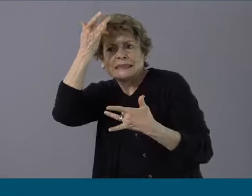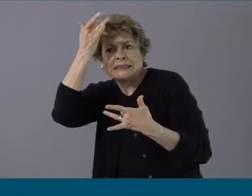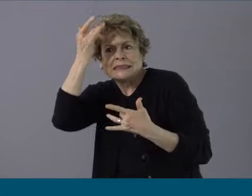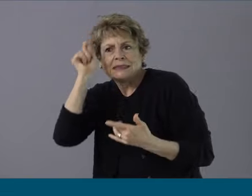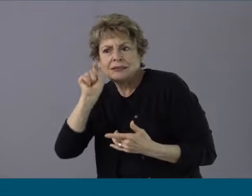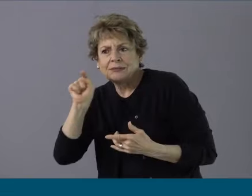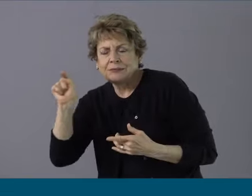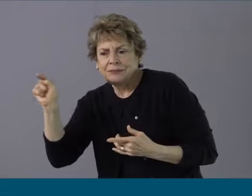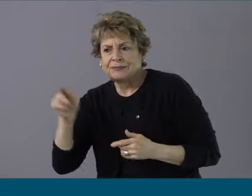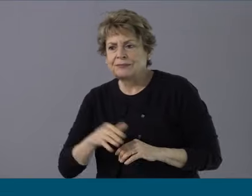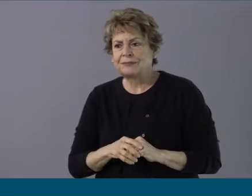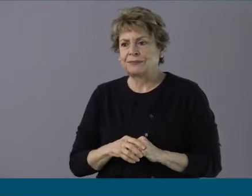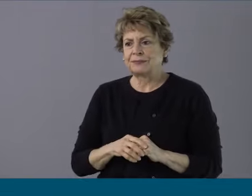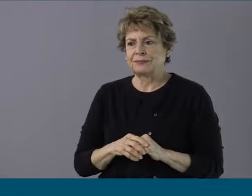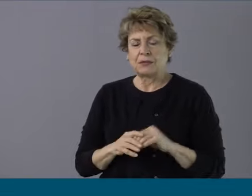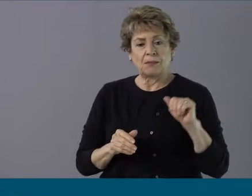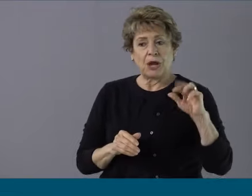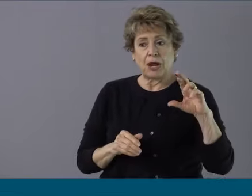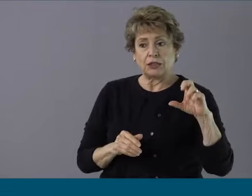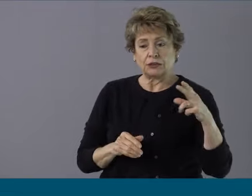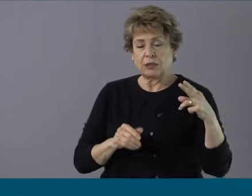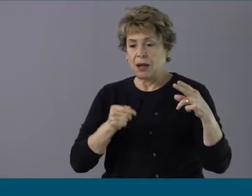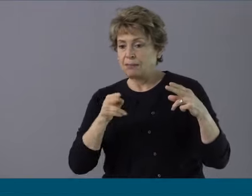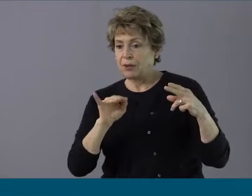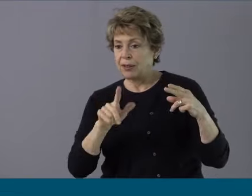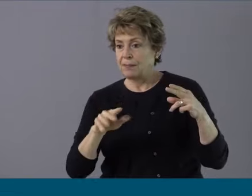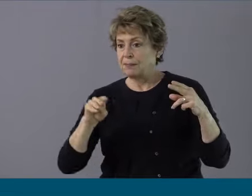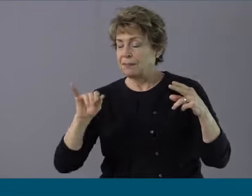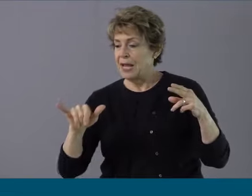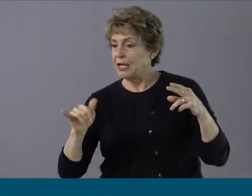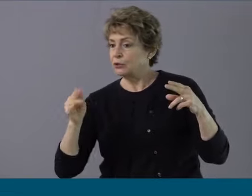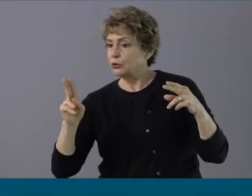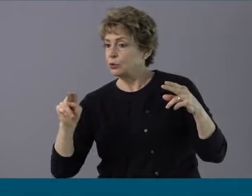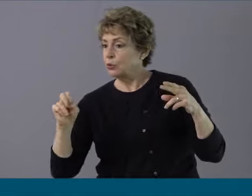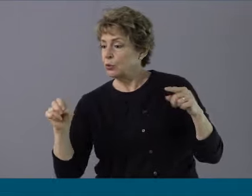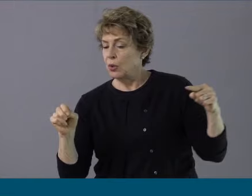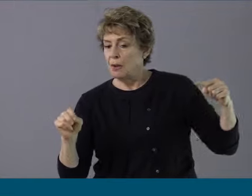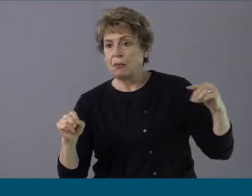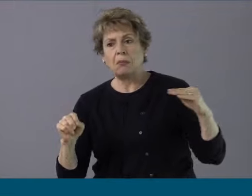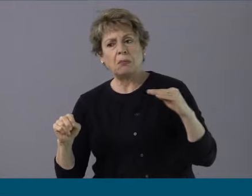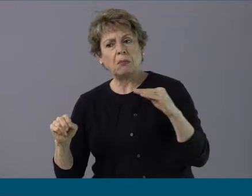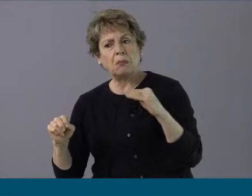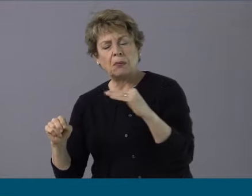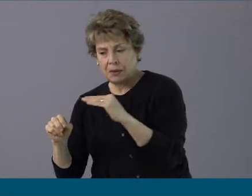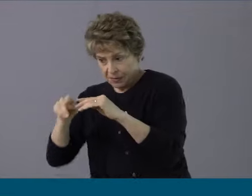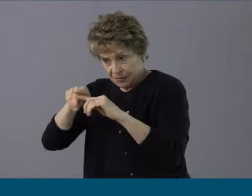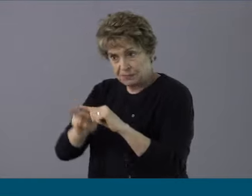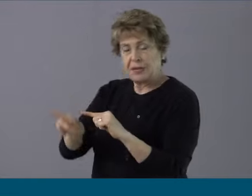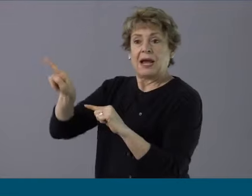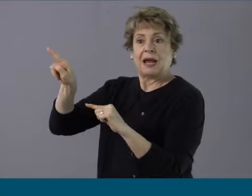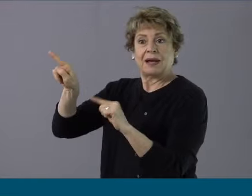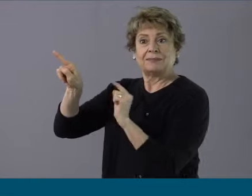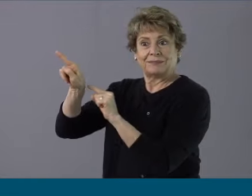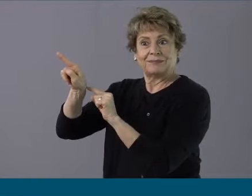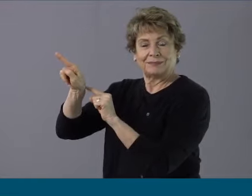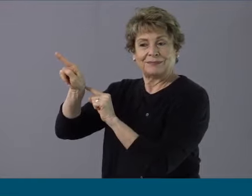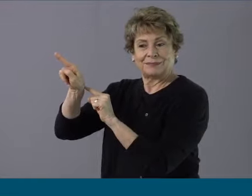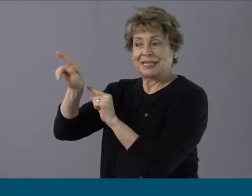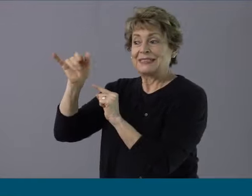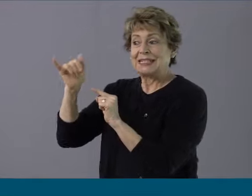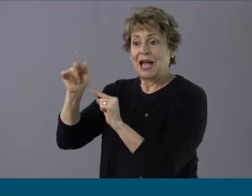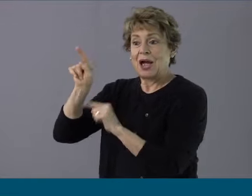until June. A rapid rise upward, a flattening, and the beginnings of a